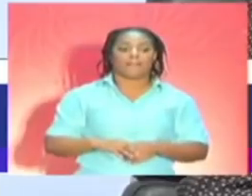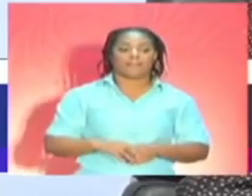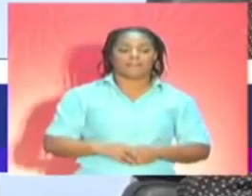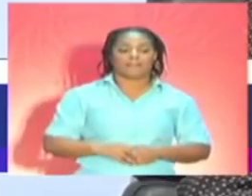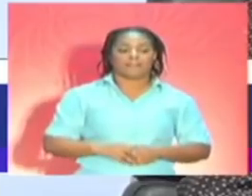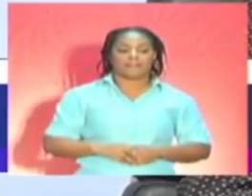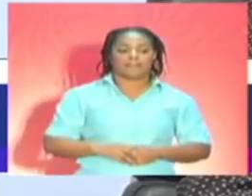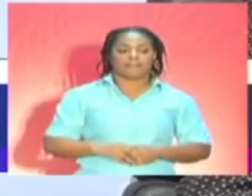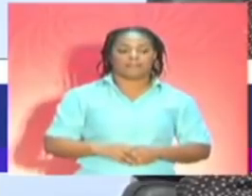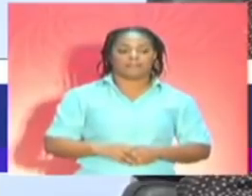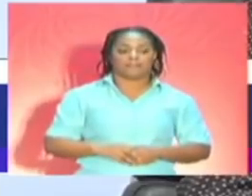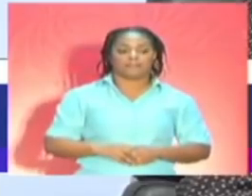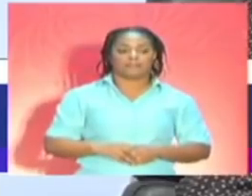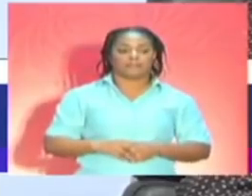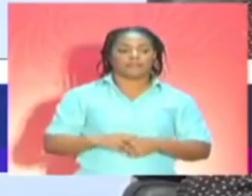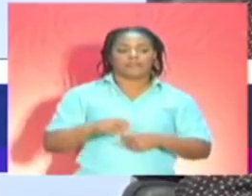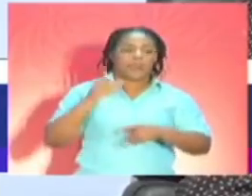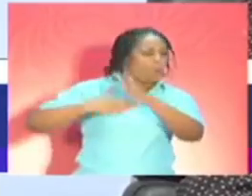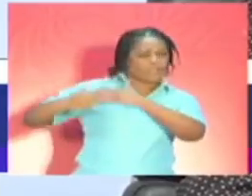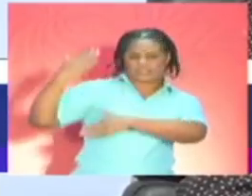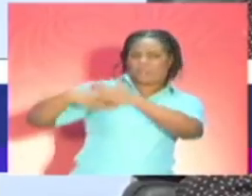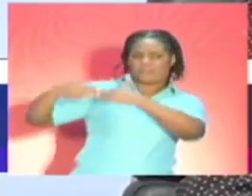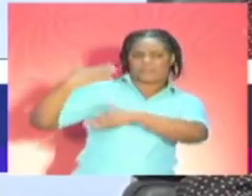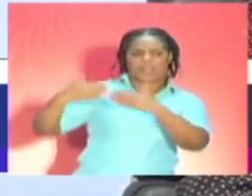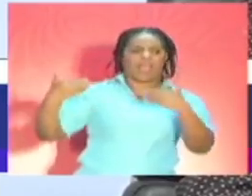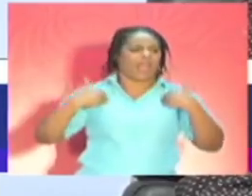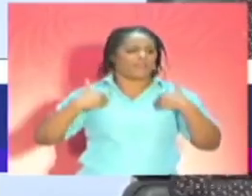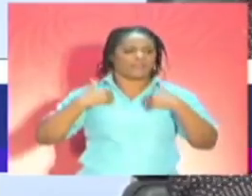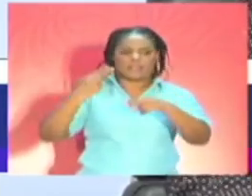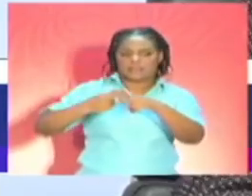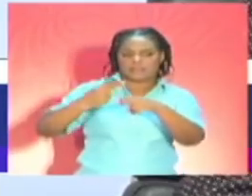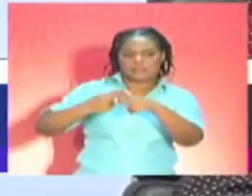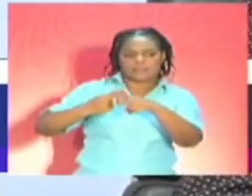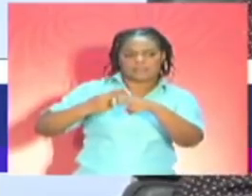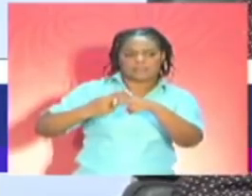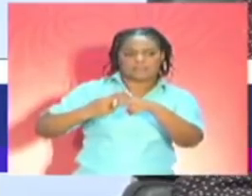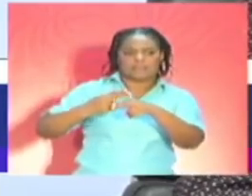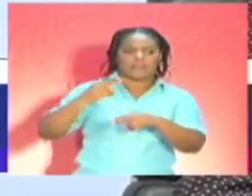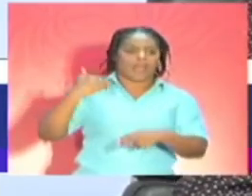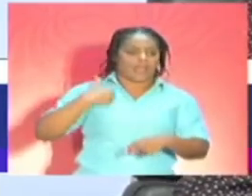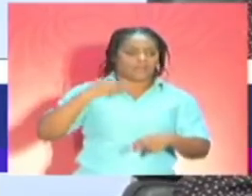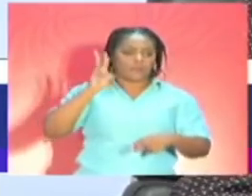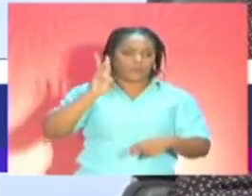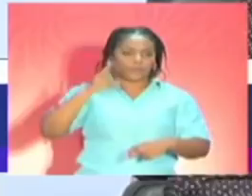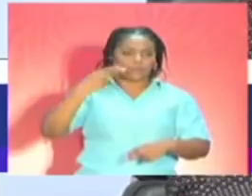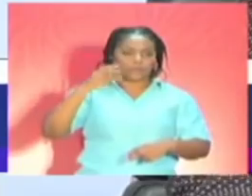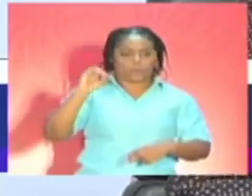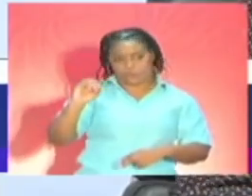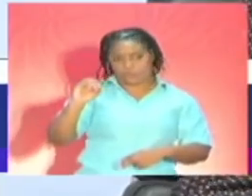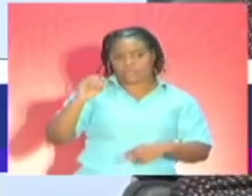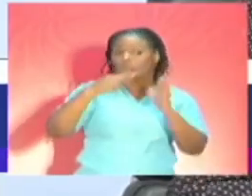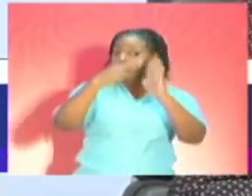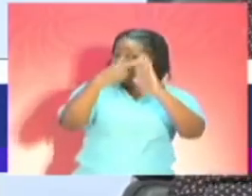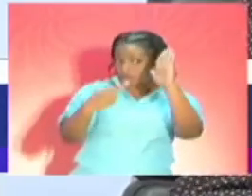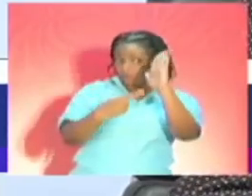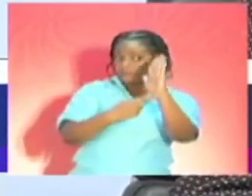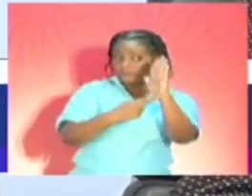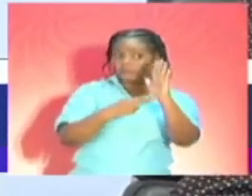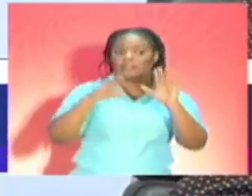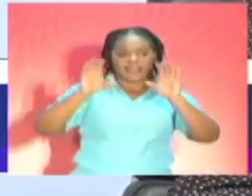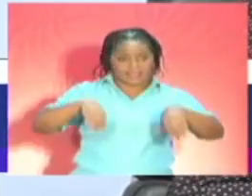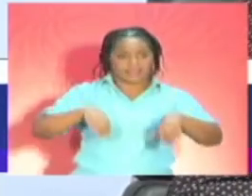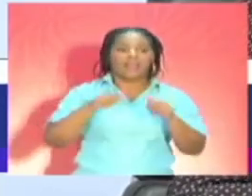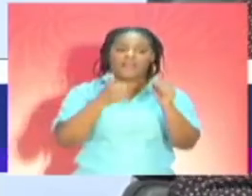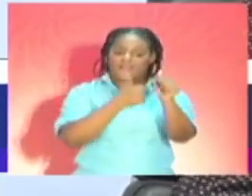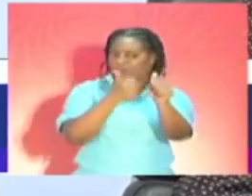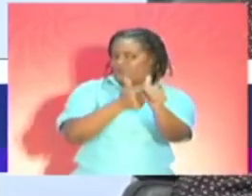It was around well before that, and there's actual World Health Organization guidance on it describing it